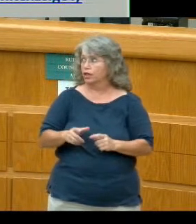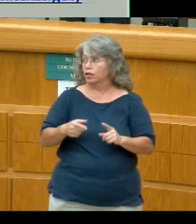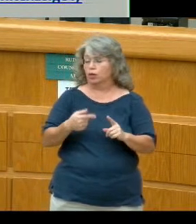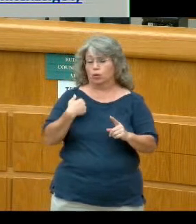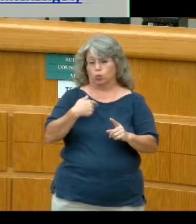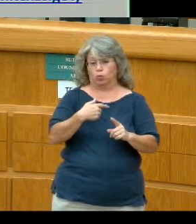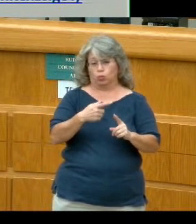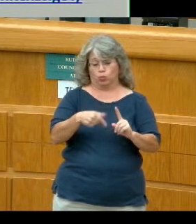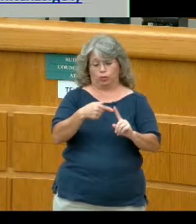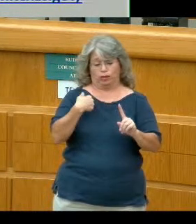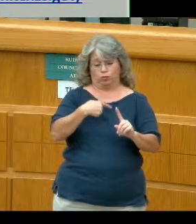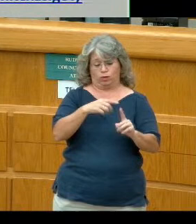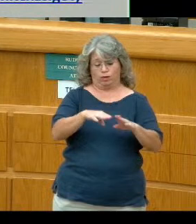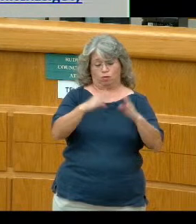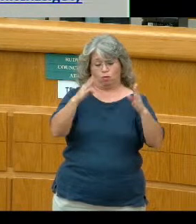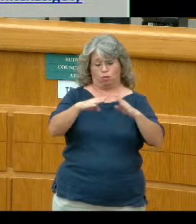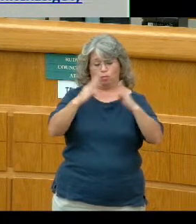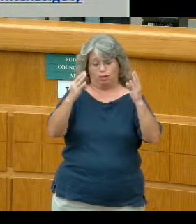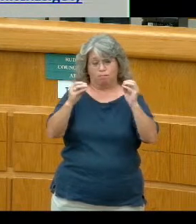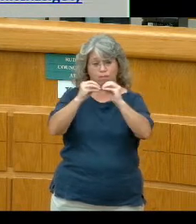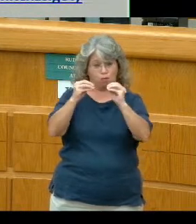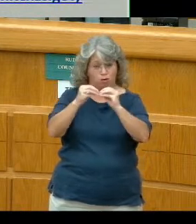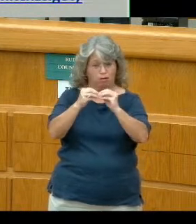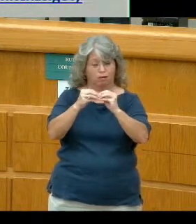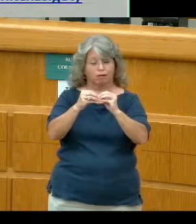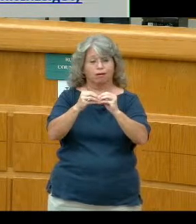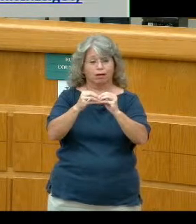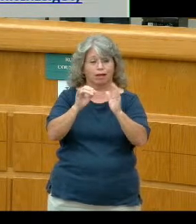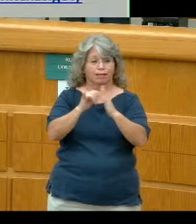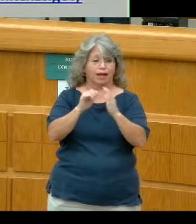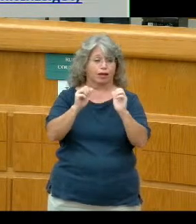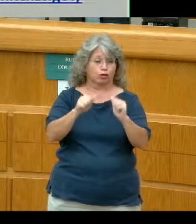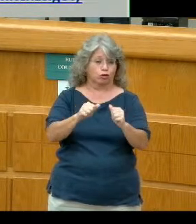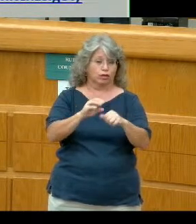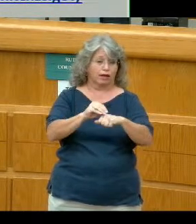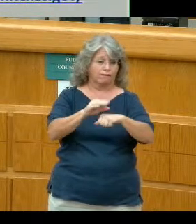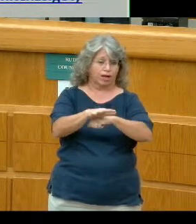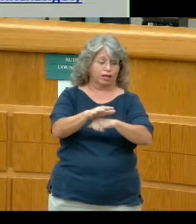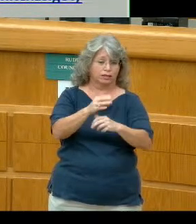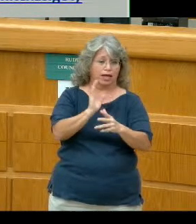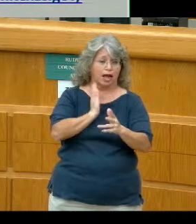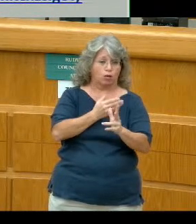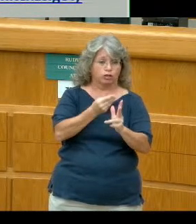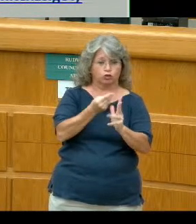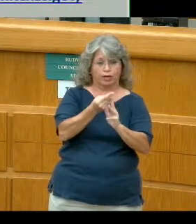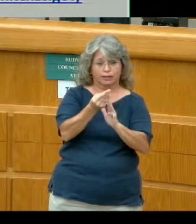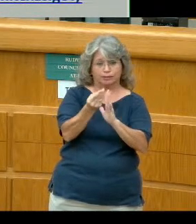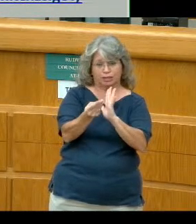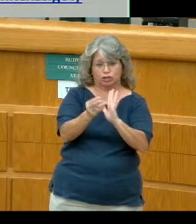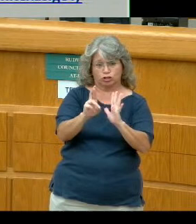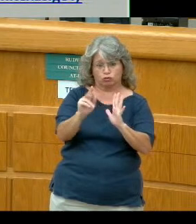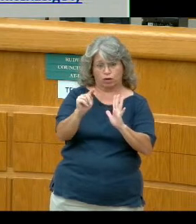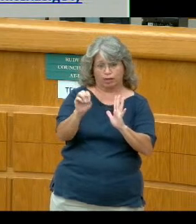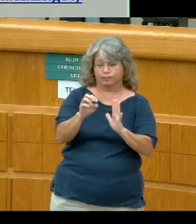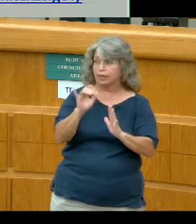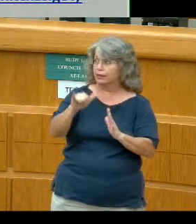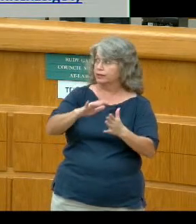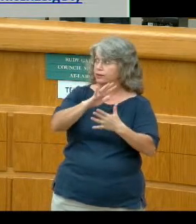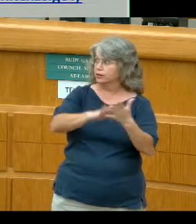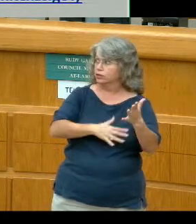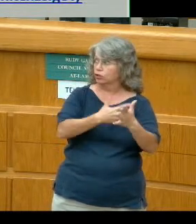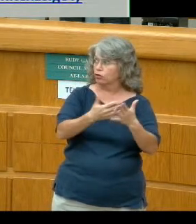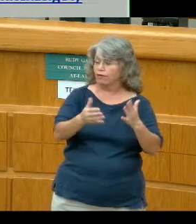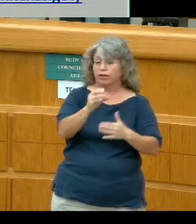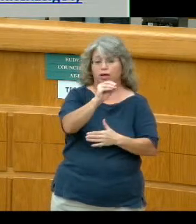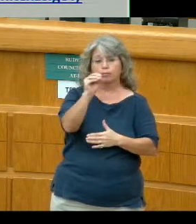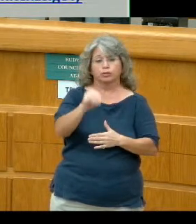when you open up more, you could affect the transmission rate. So this is a graph of the percent of people in our hospitals